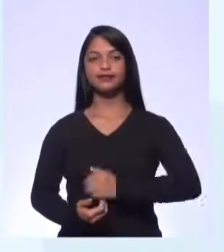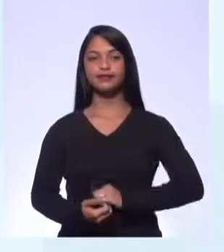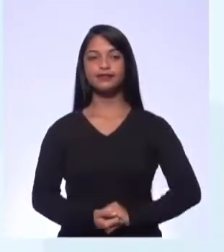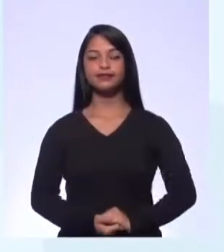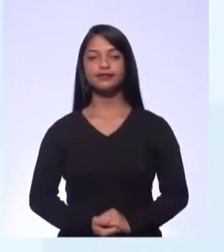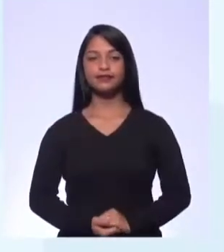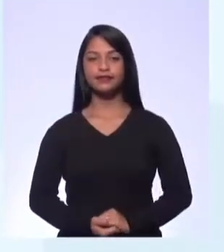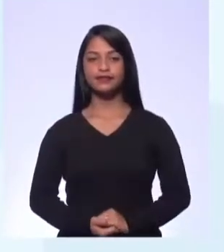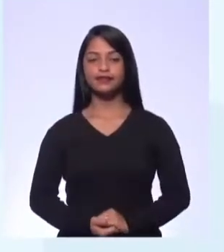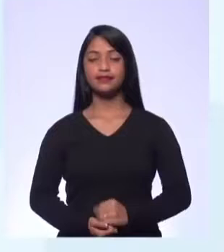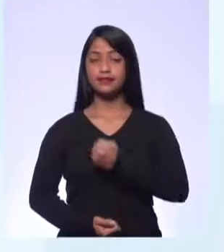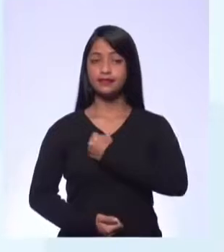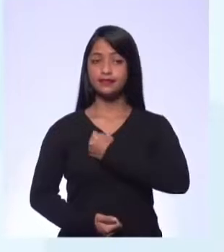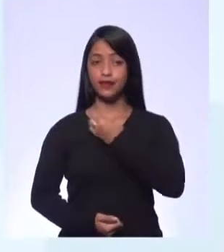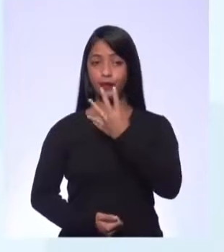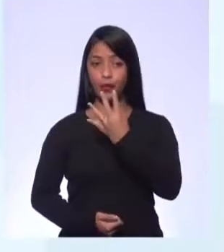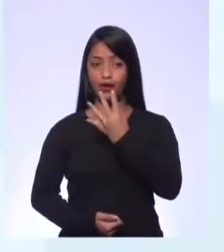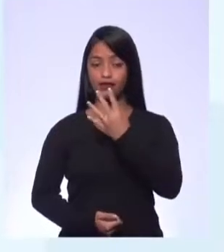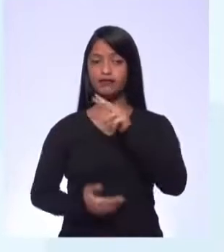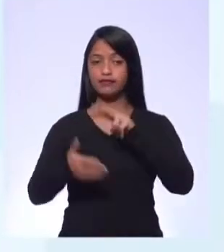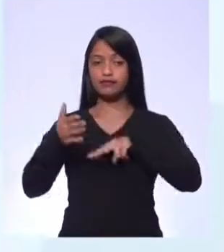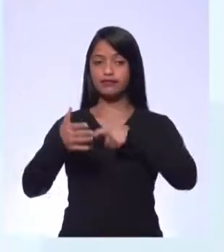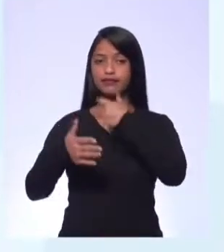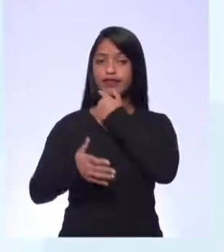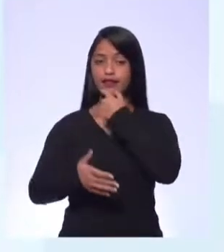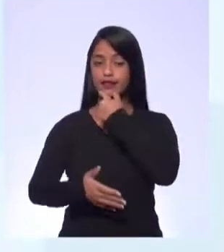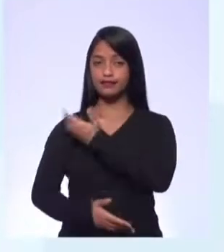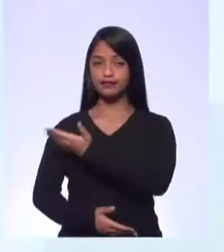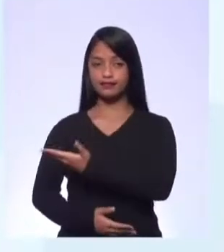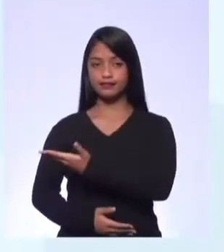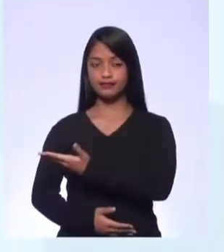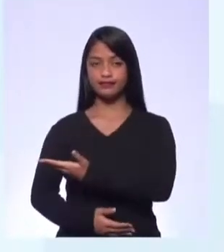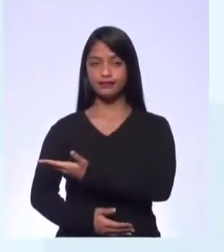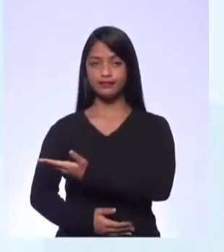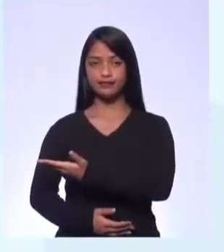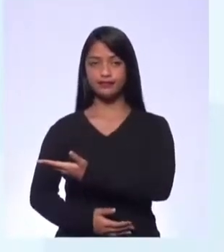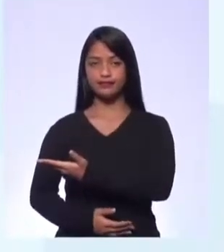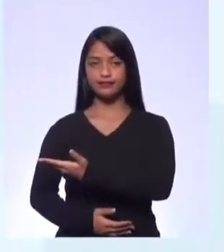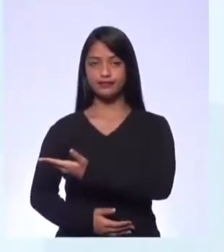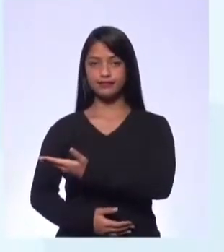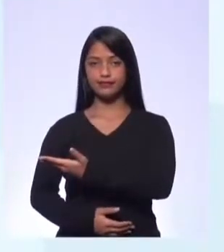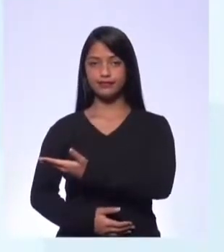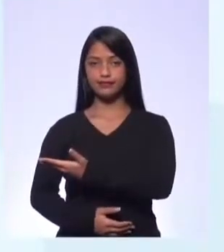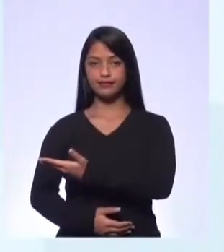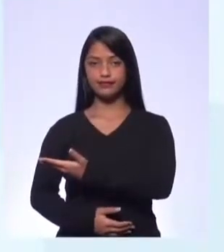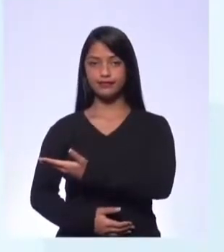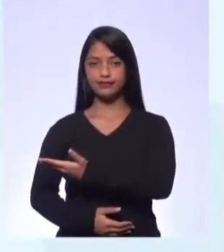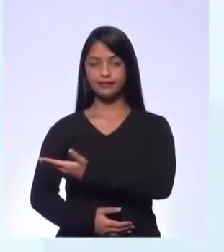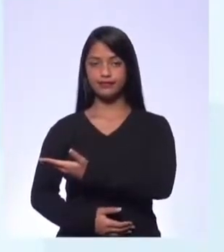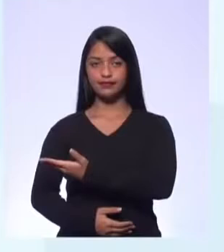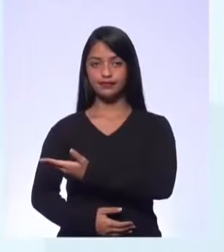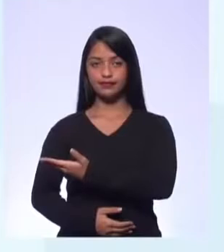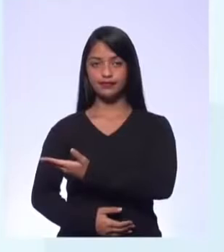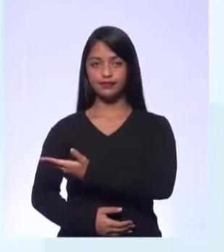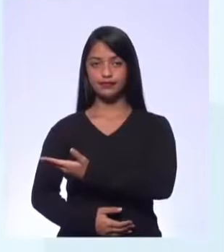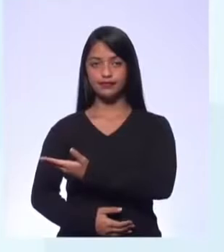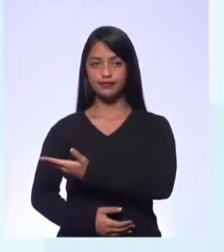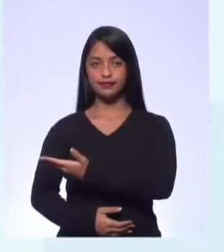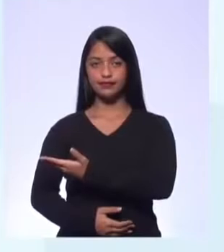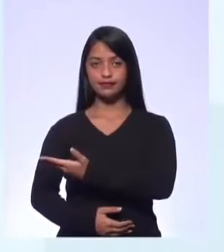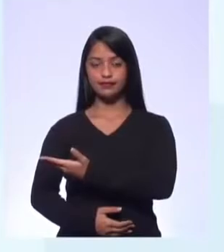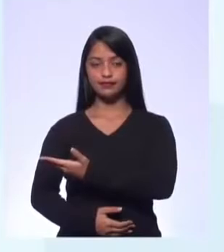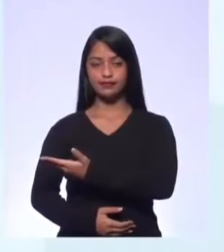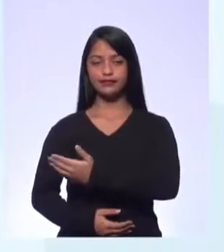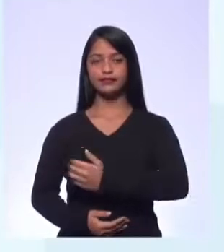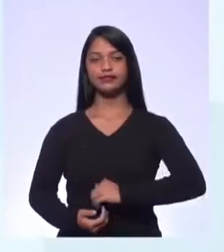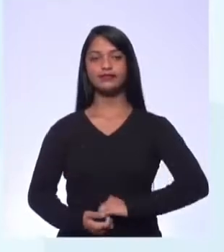can't. 4. Can the oceans be the only safe place from climate change? Yes, it can.